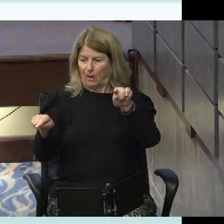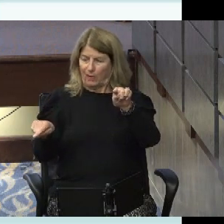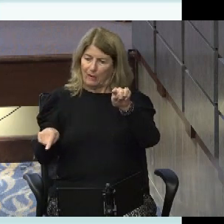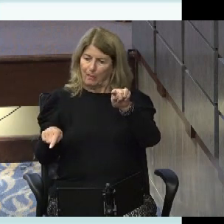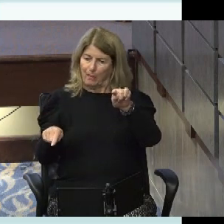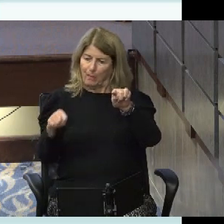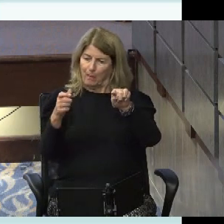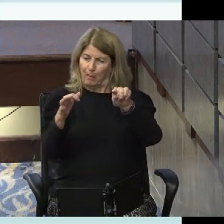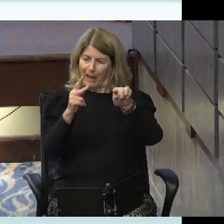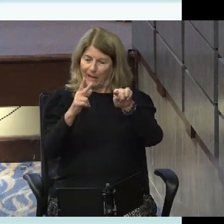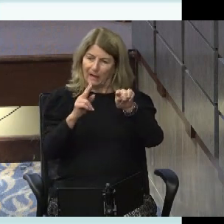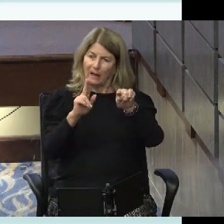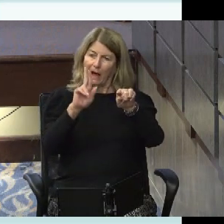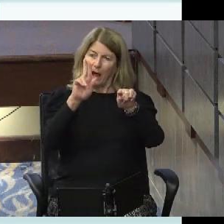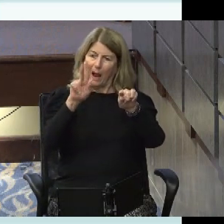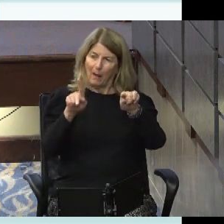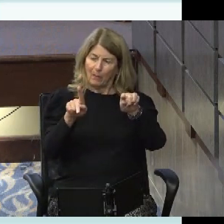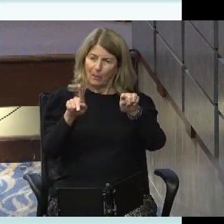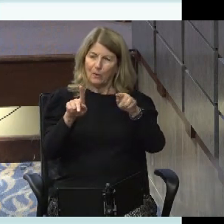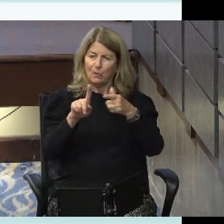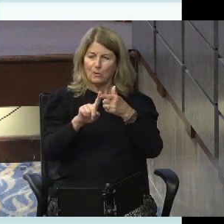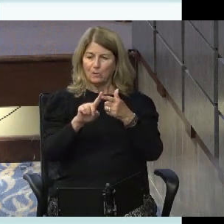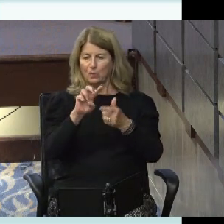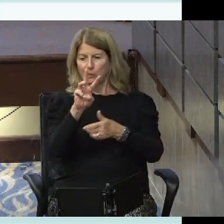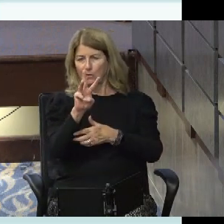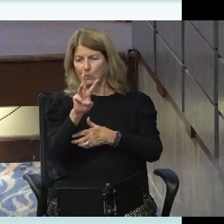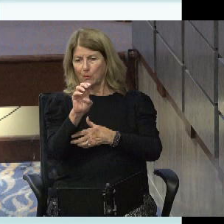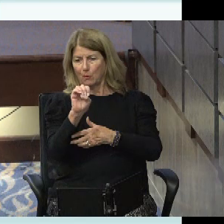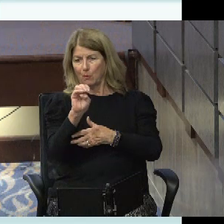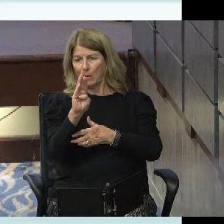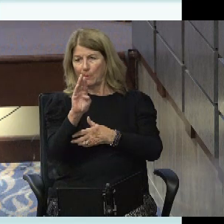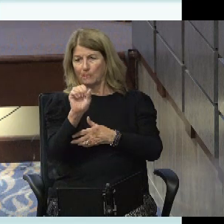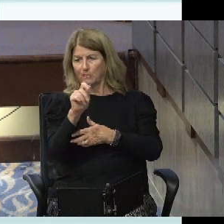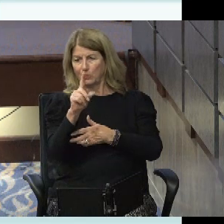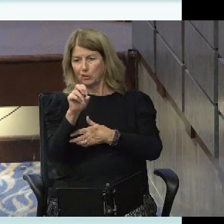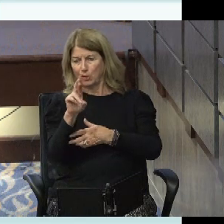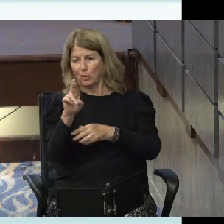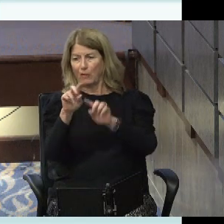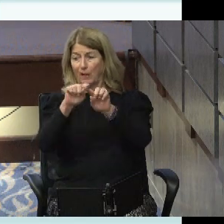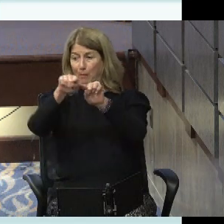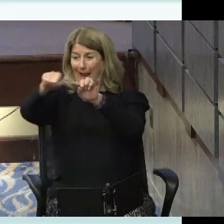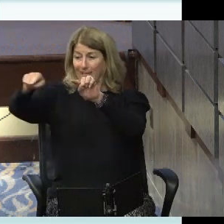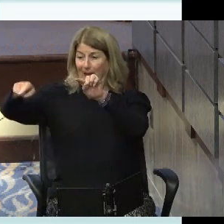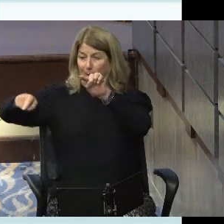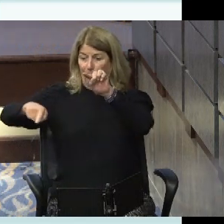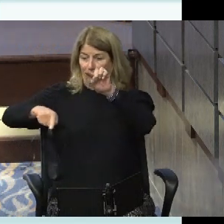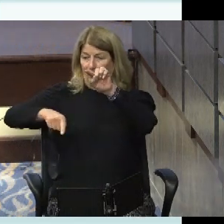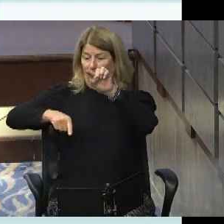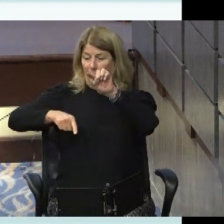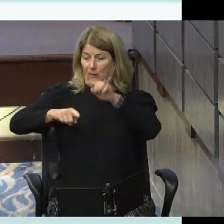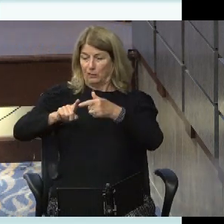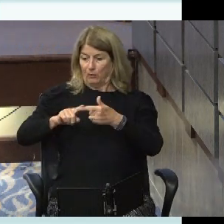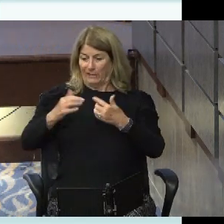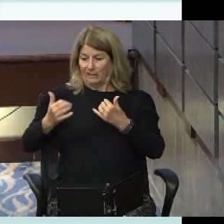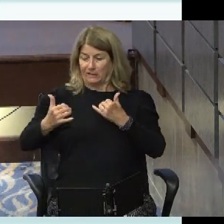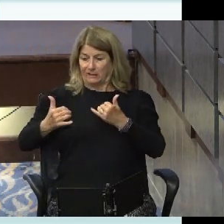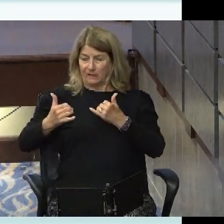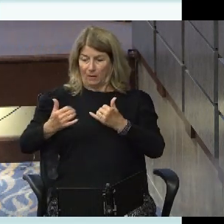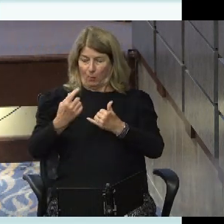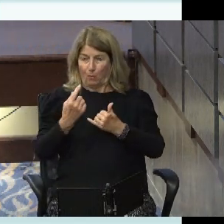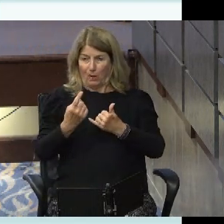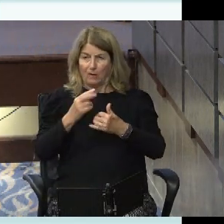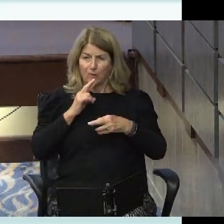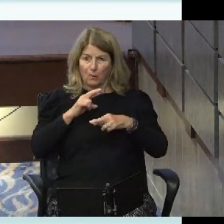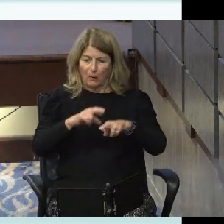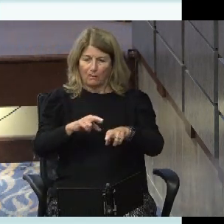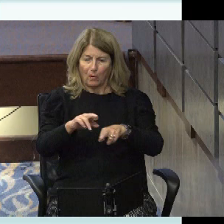up to Webster and then descend back down to connect to the existing. So just a tour